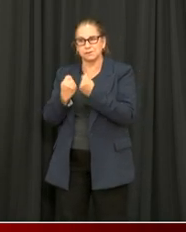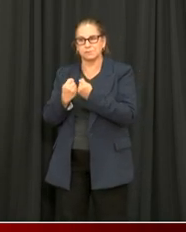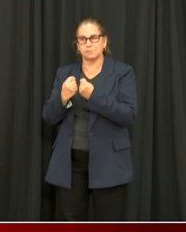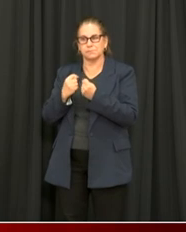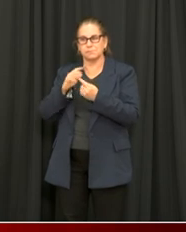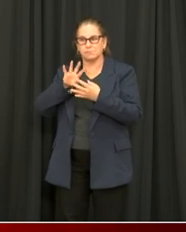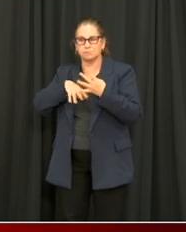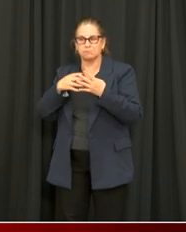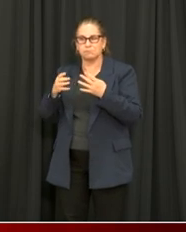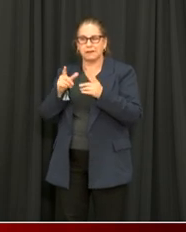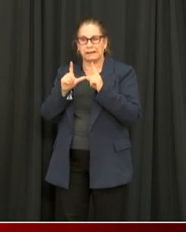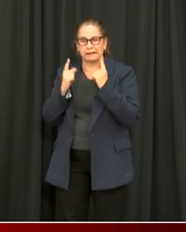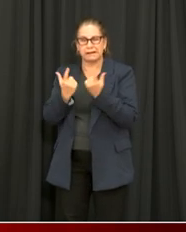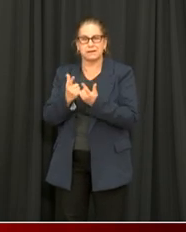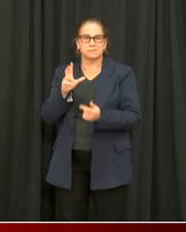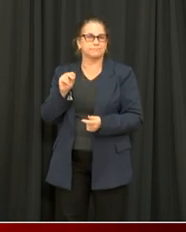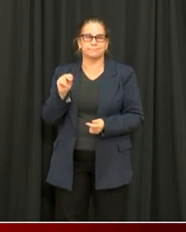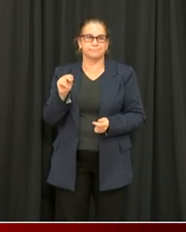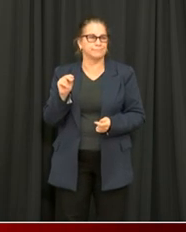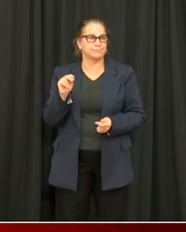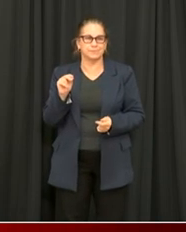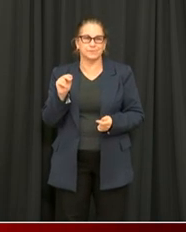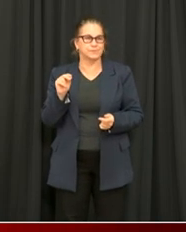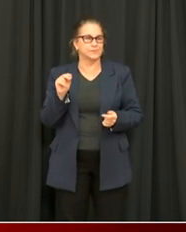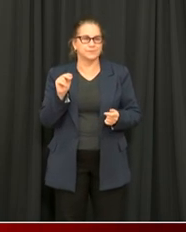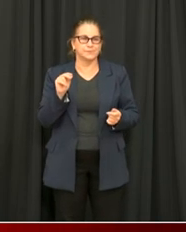worship, we are permitting